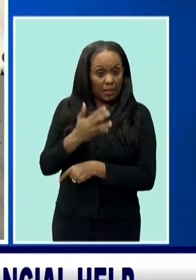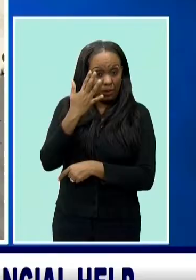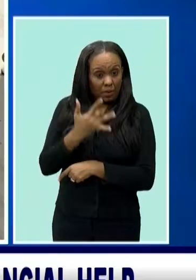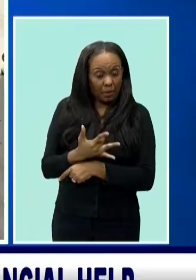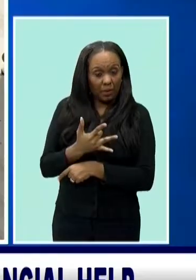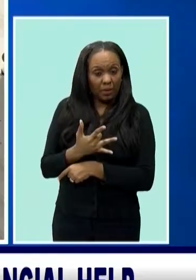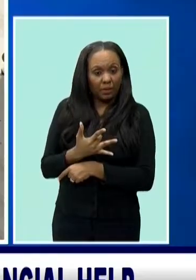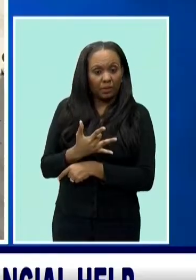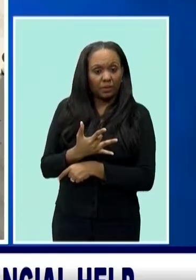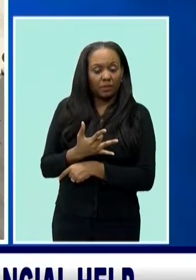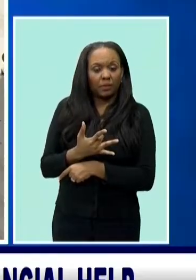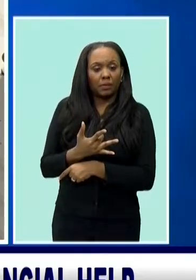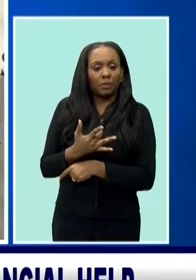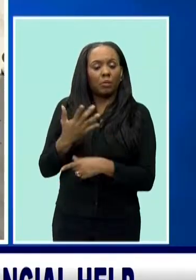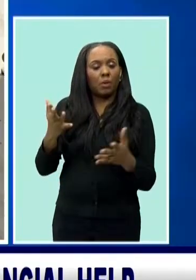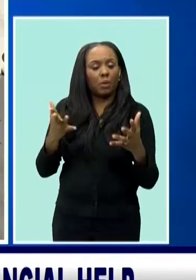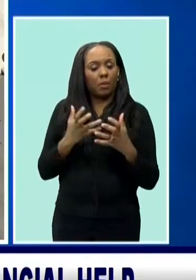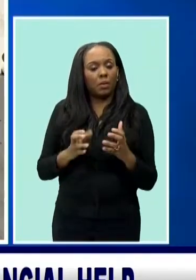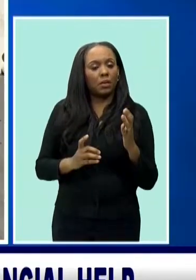the junior stock exchange